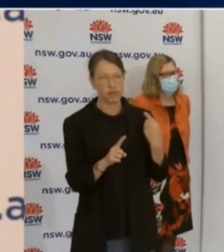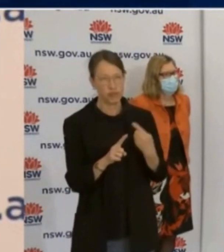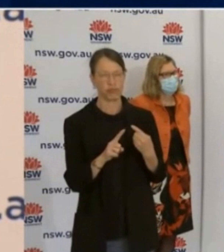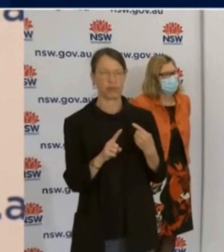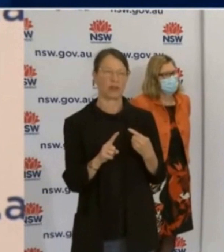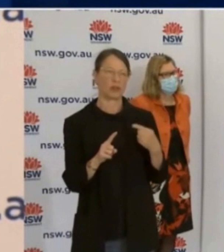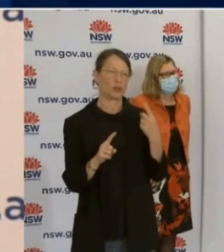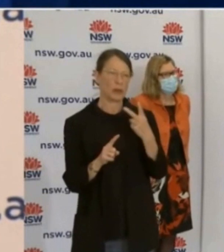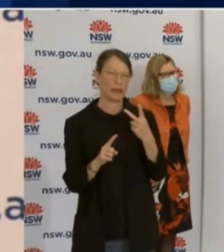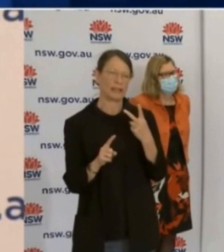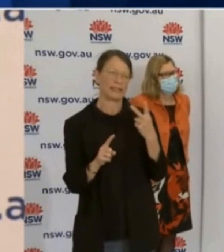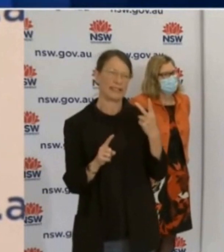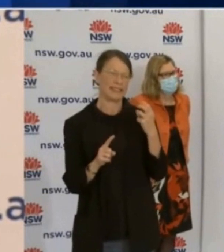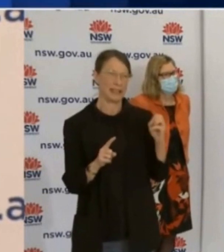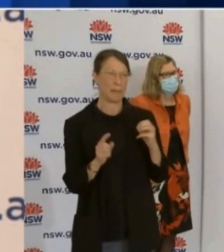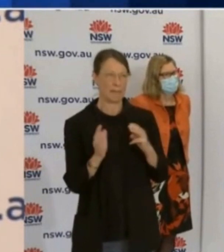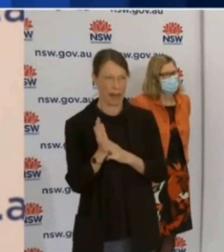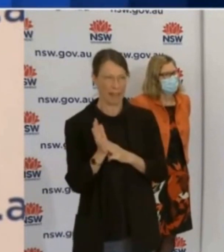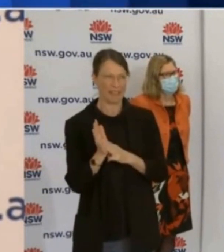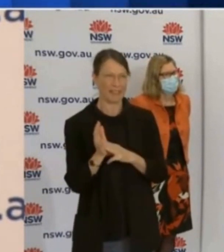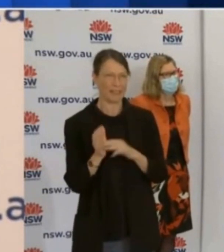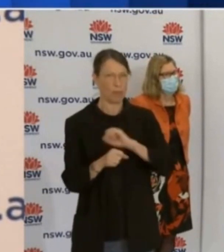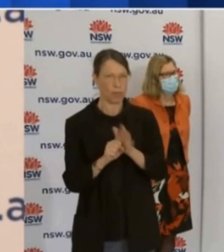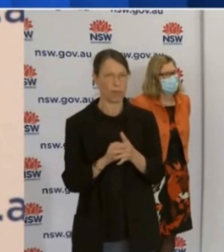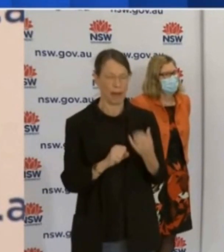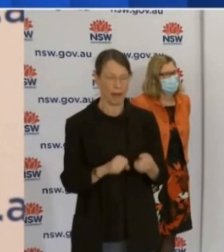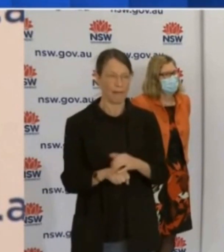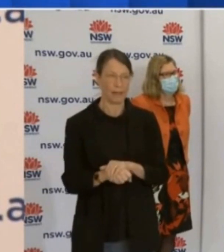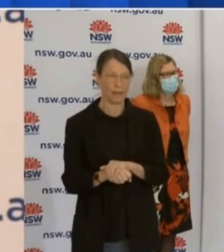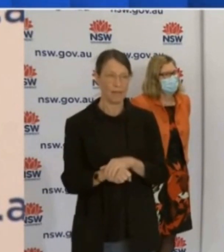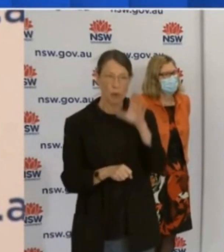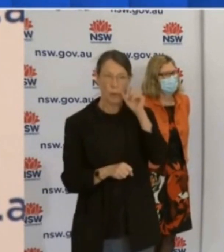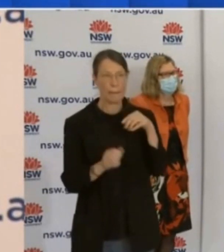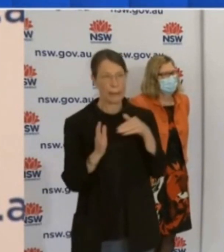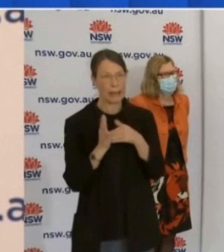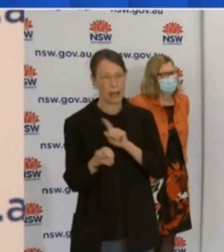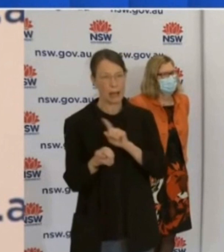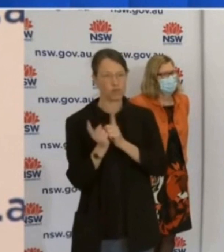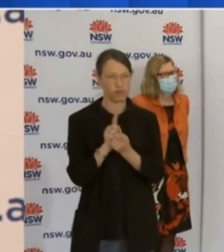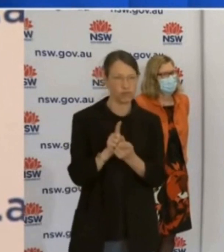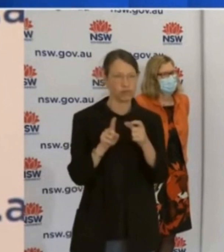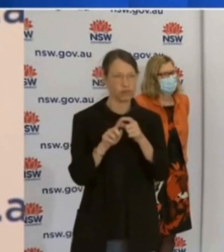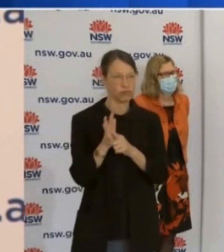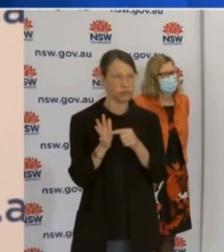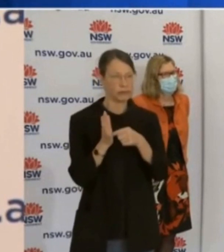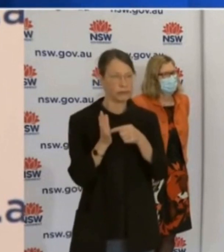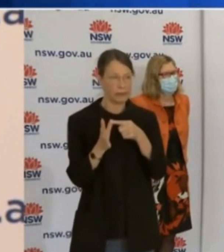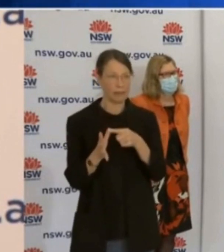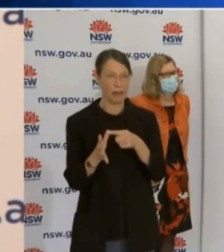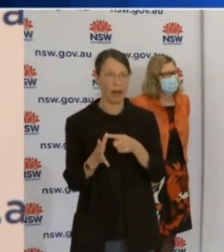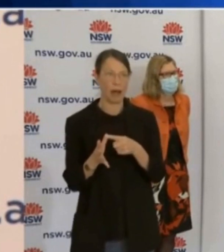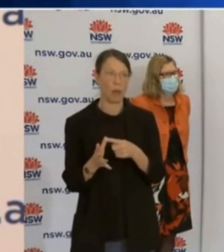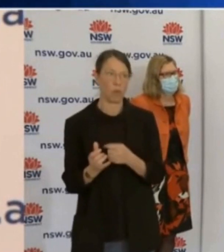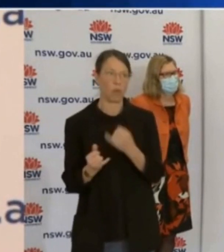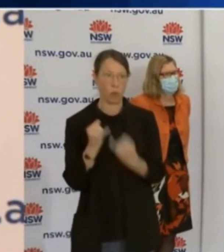months. And Delta is an extremely dangerous variant of the virus. It's wreaking havoc across the world. Here in New